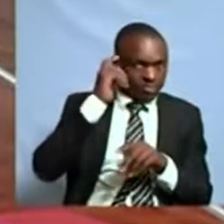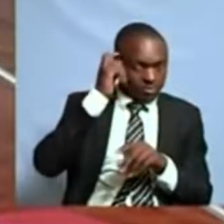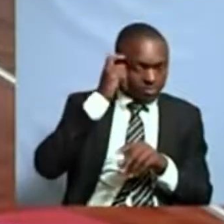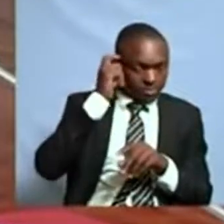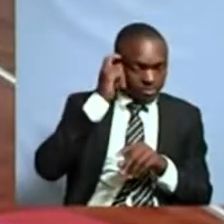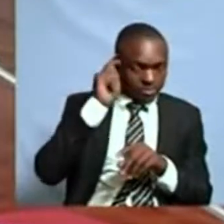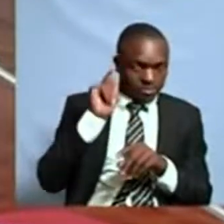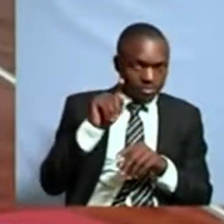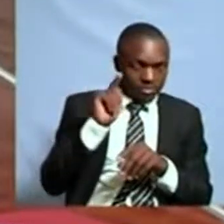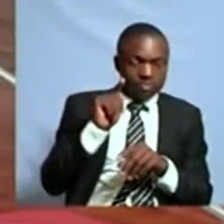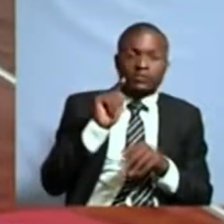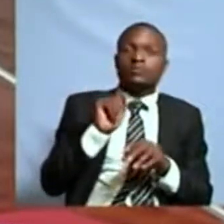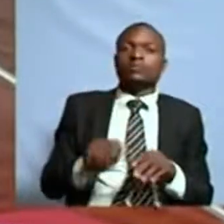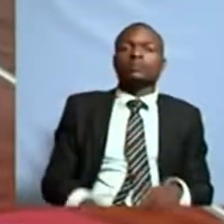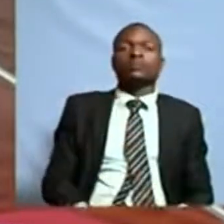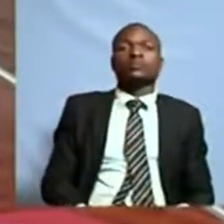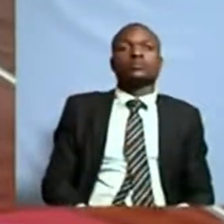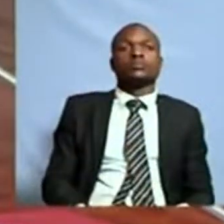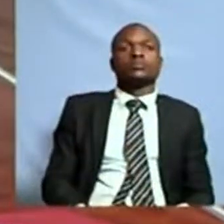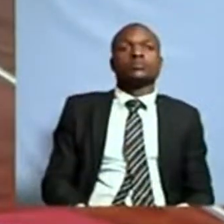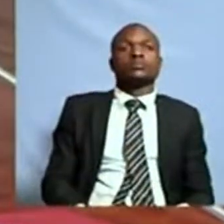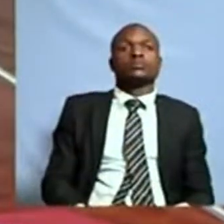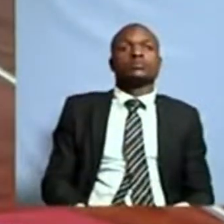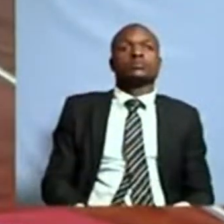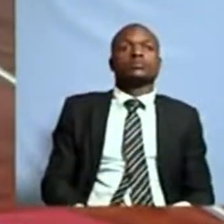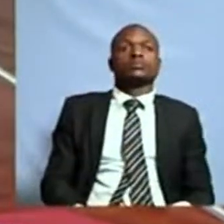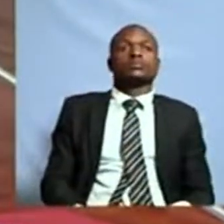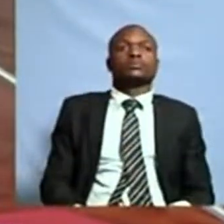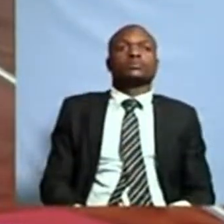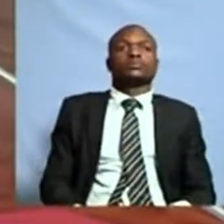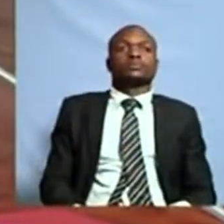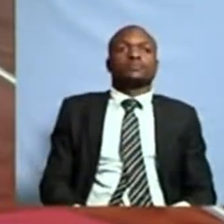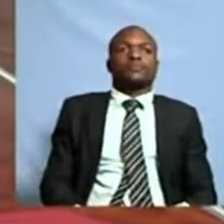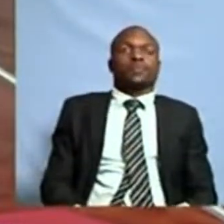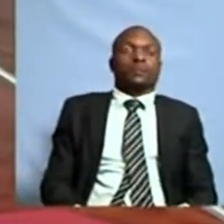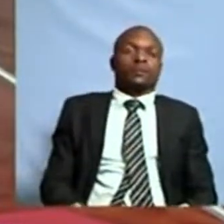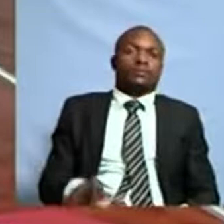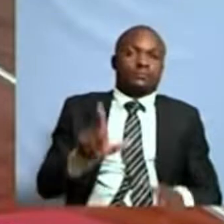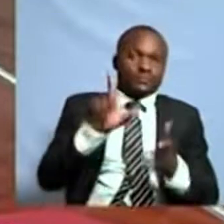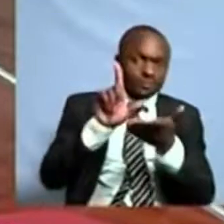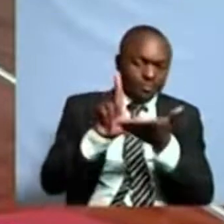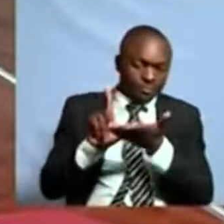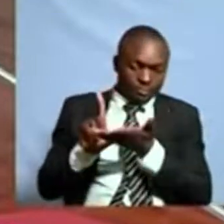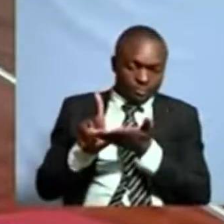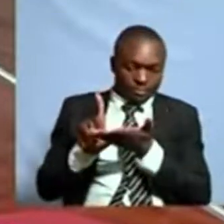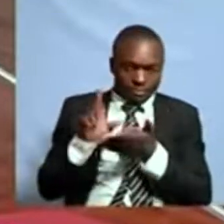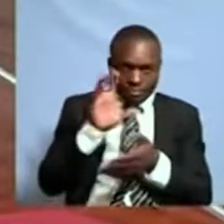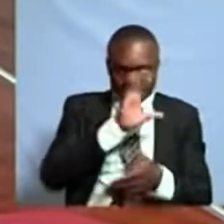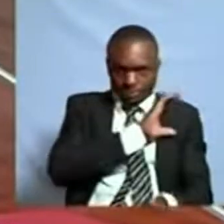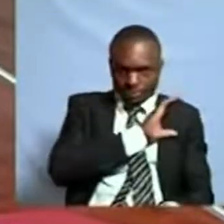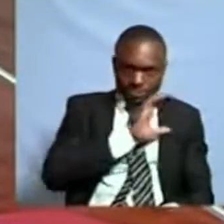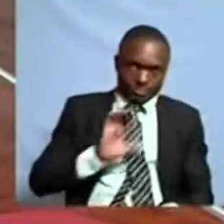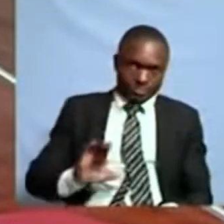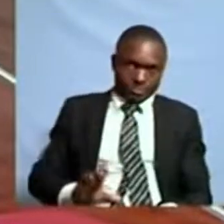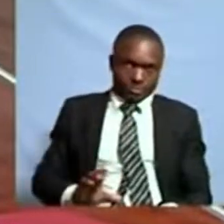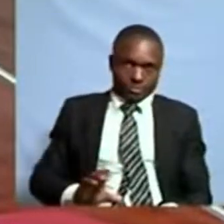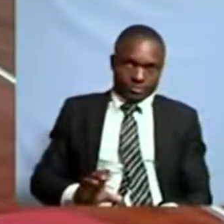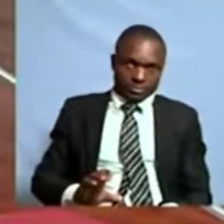that aspect. And then the loan facility.